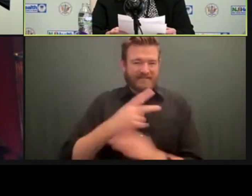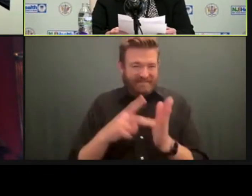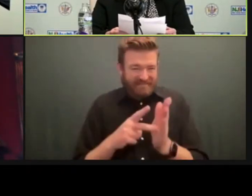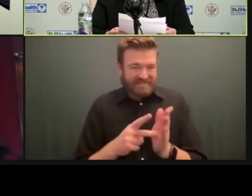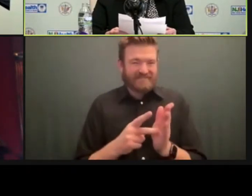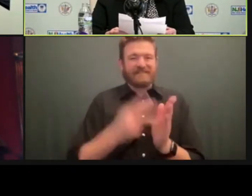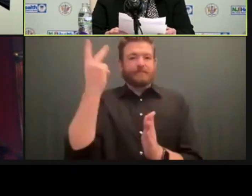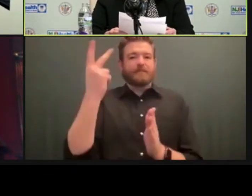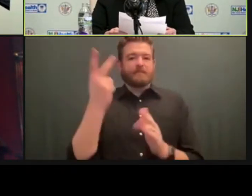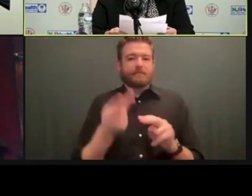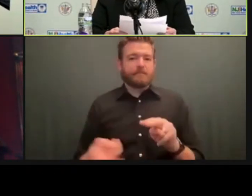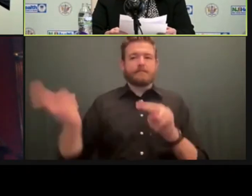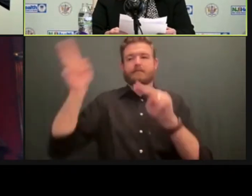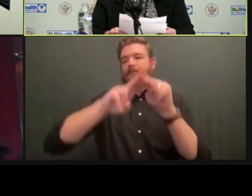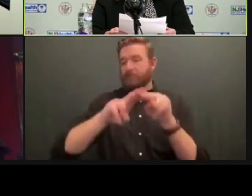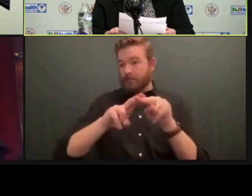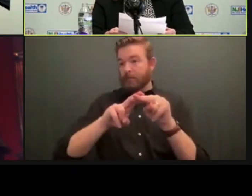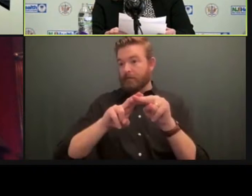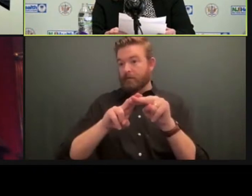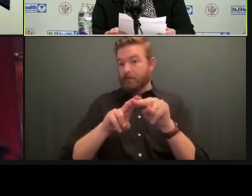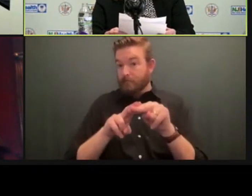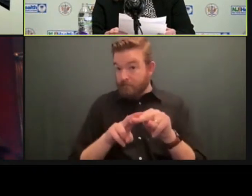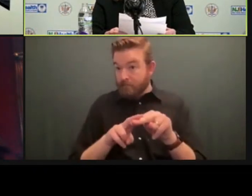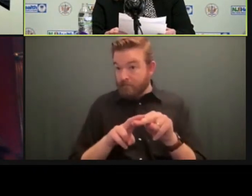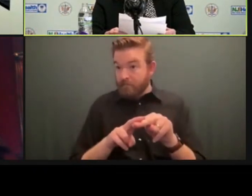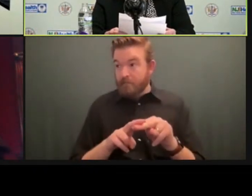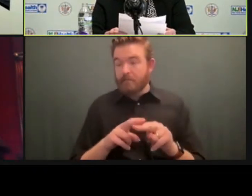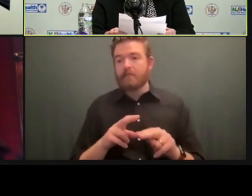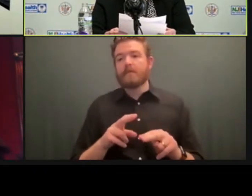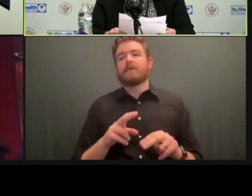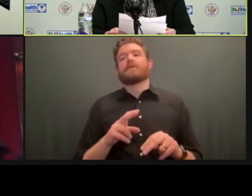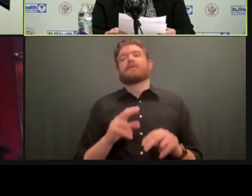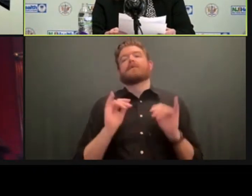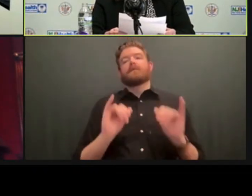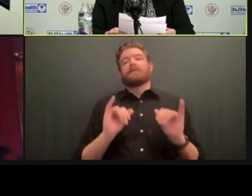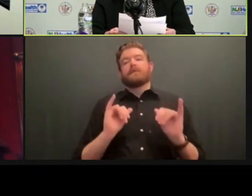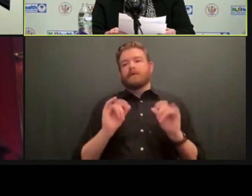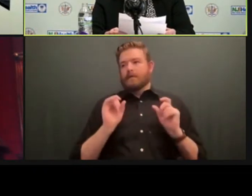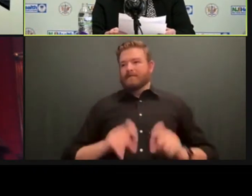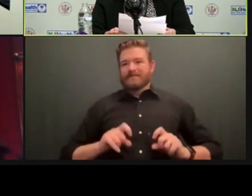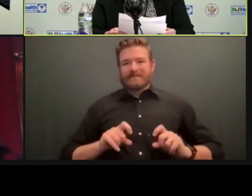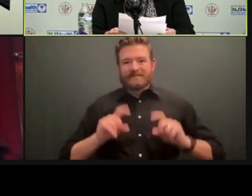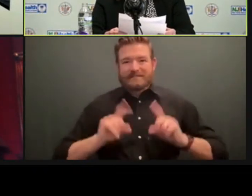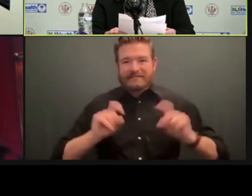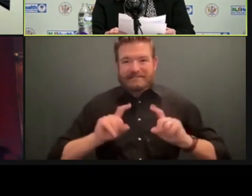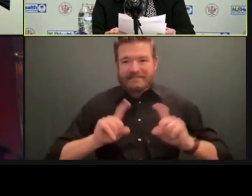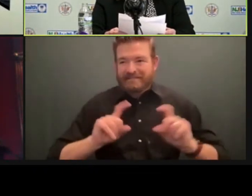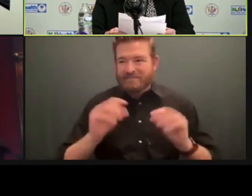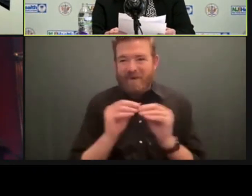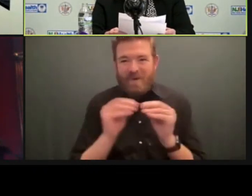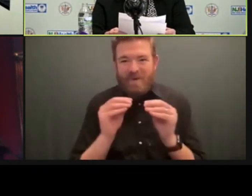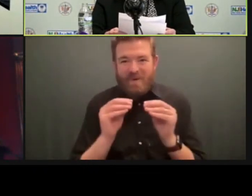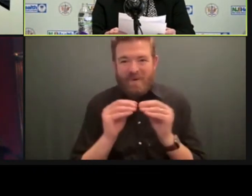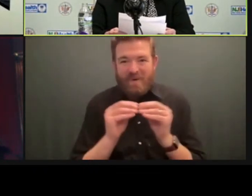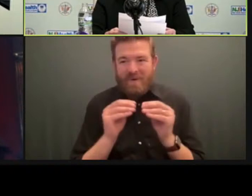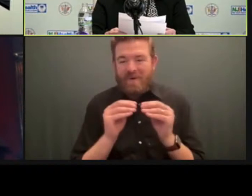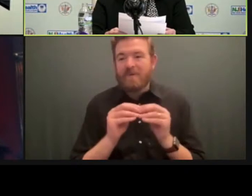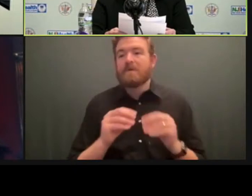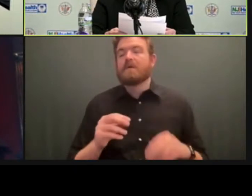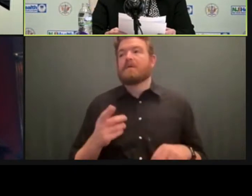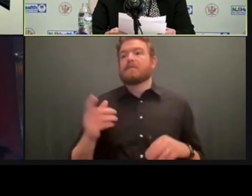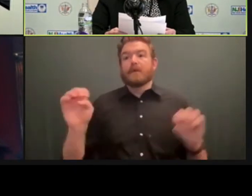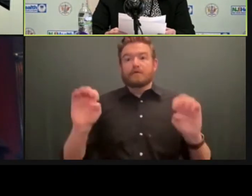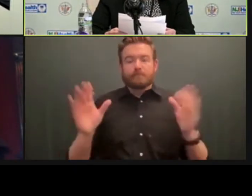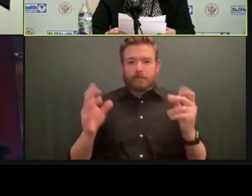has skyrocketed, and emergency departments are experiencing high volumes of individuals seeking